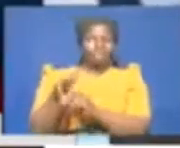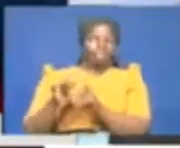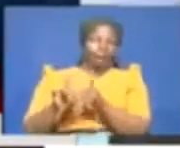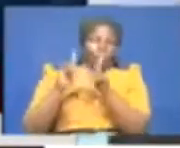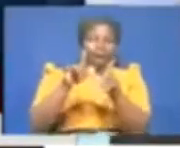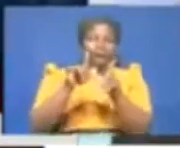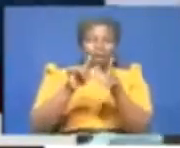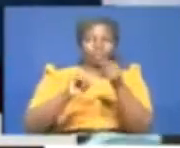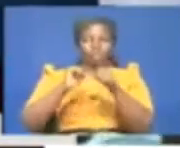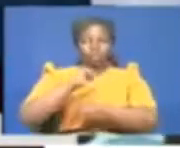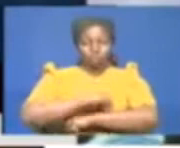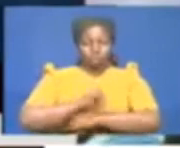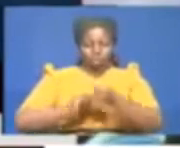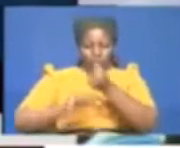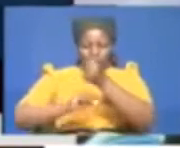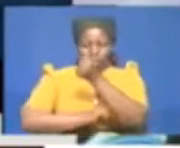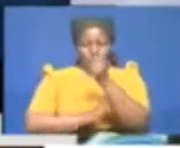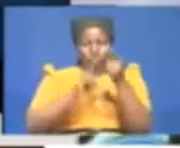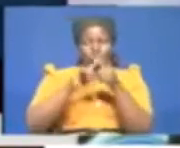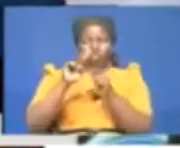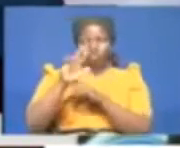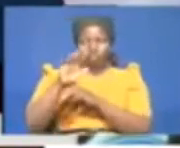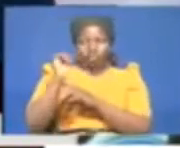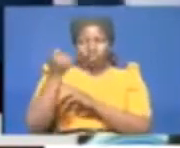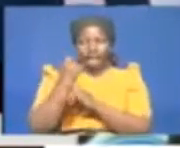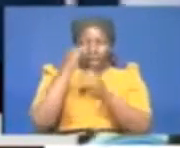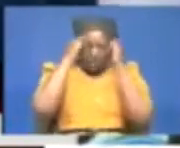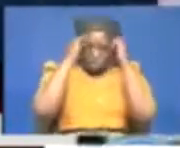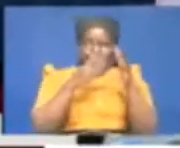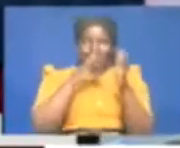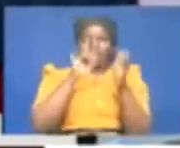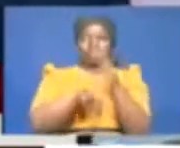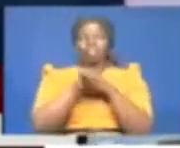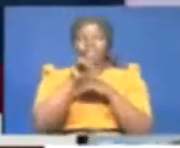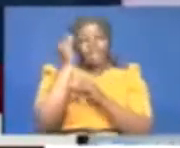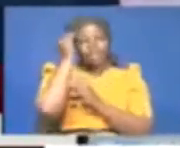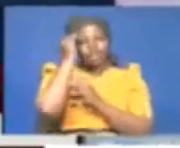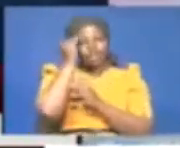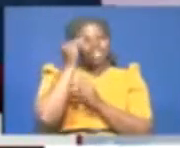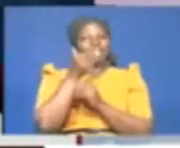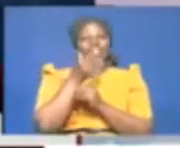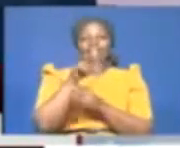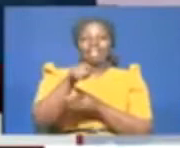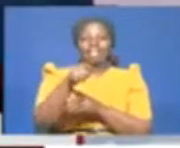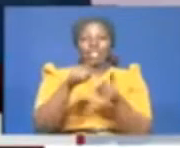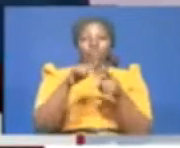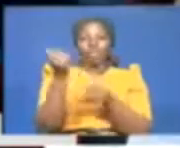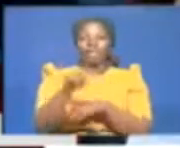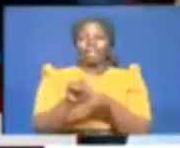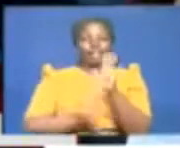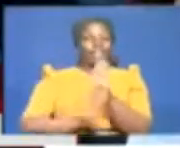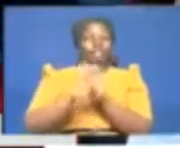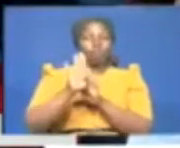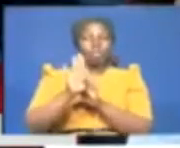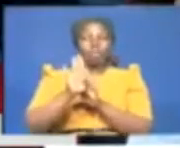25 Kenyan university students, noted that education is the gateway to any economic development, citing latest